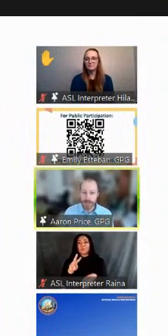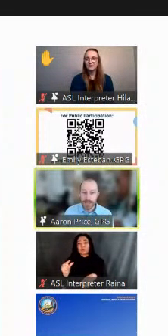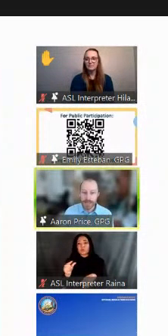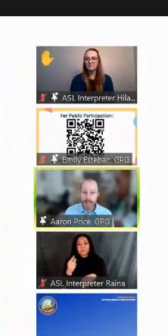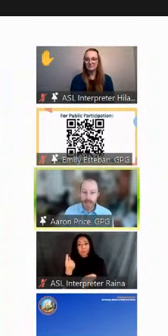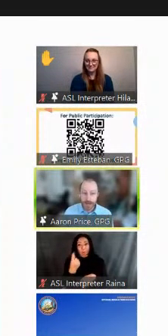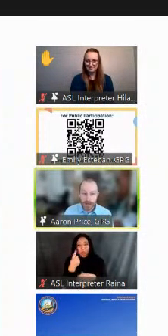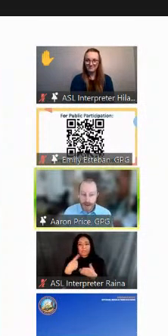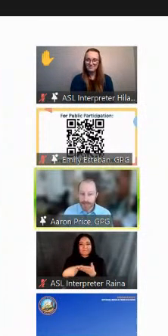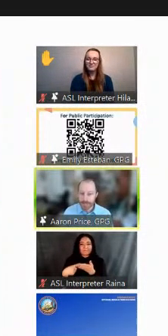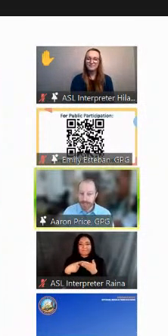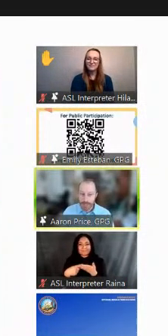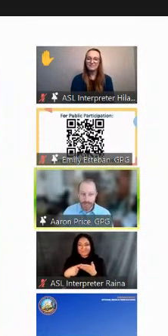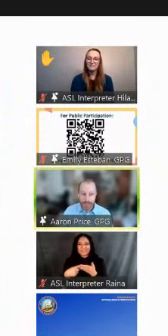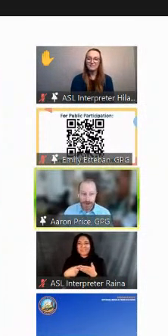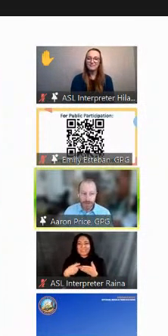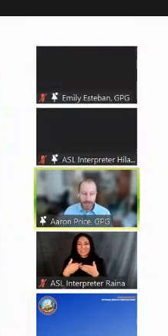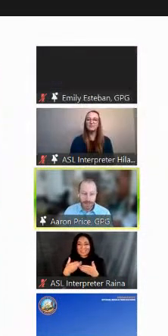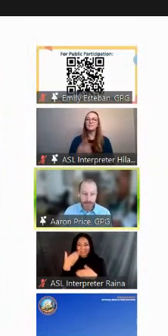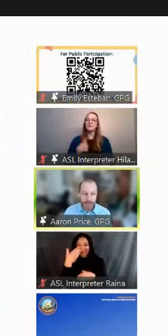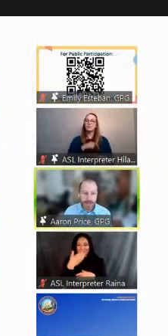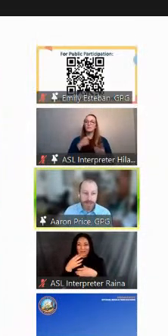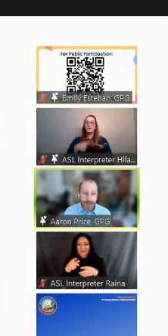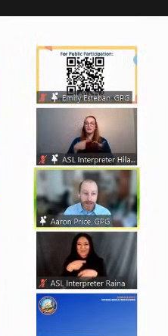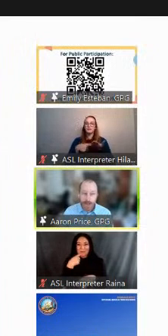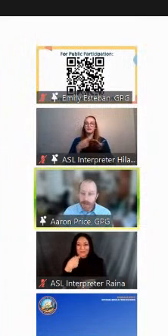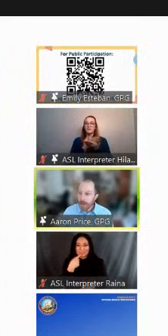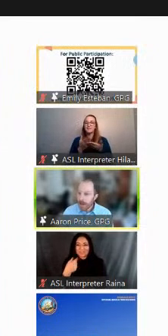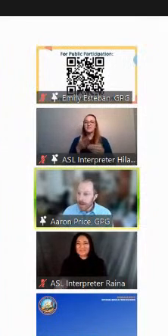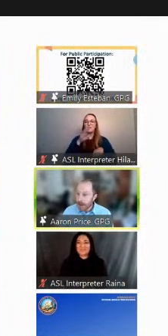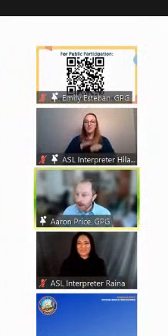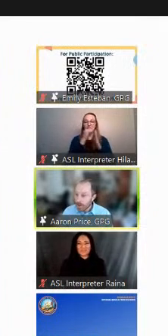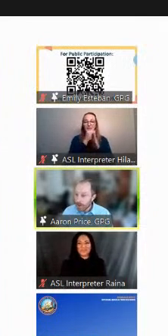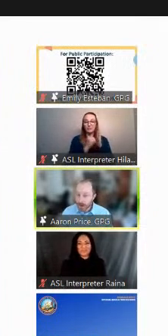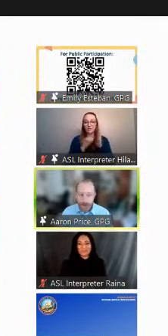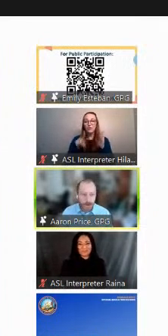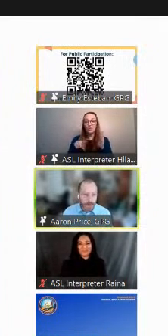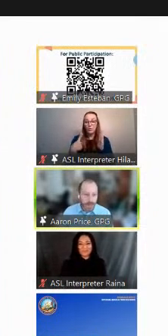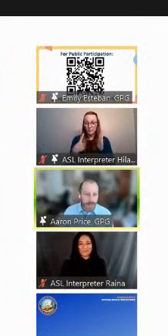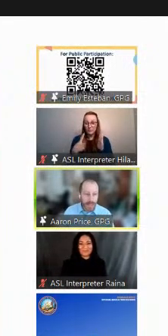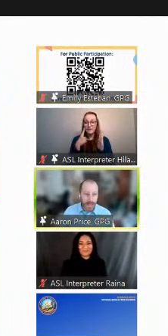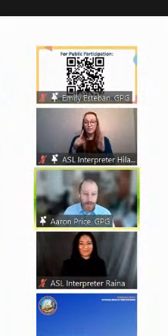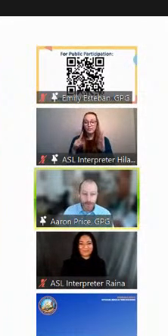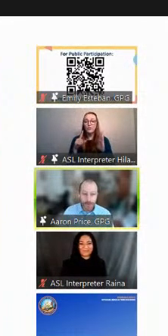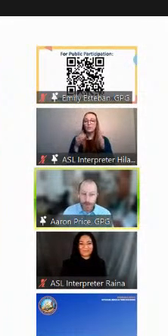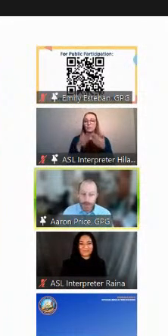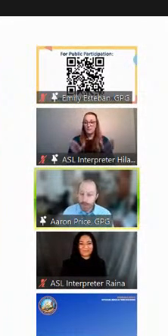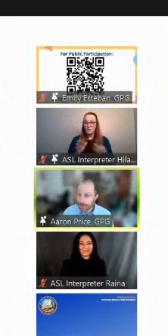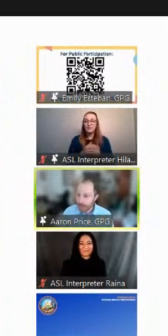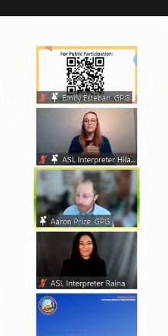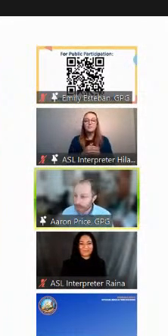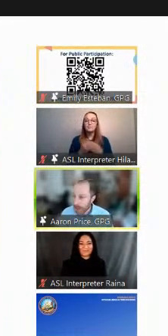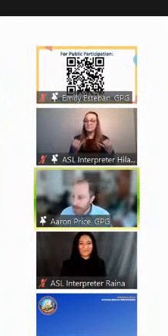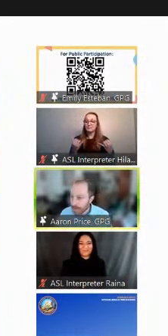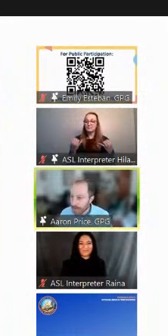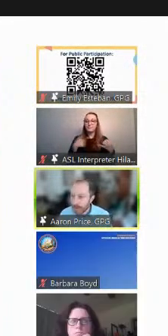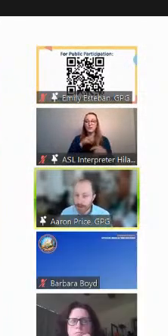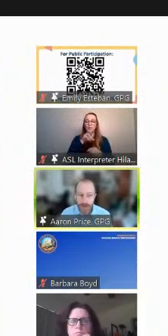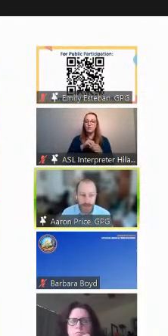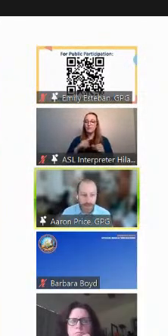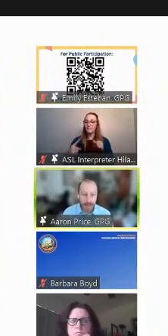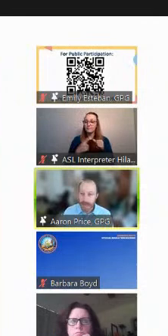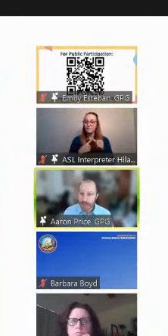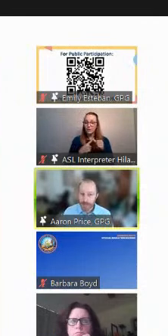front of the public and on items listed on the agenda. We are currently in the first public